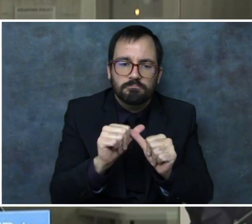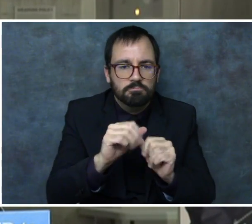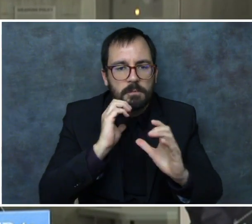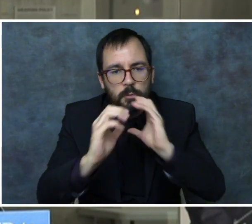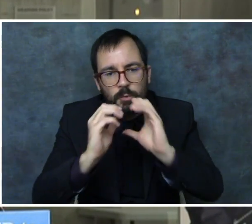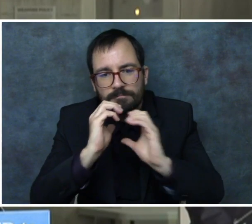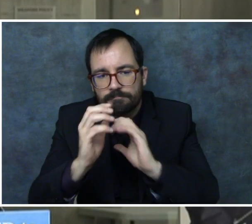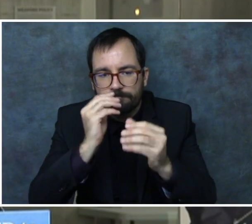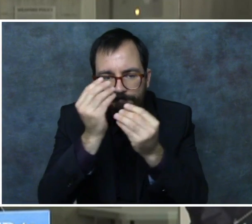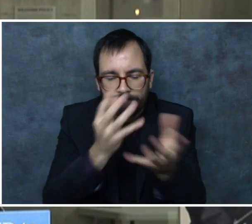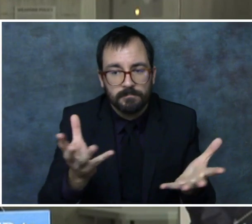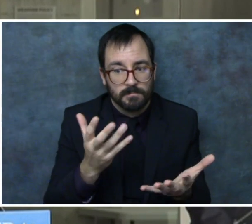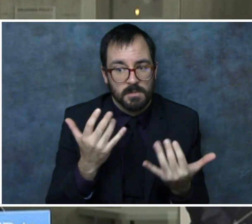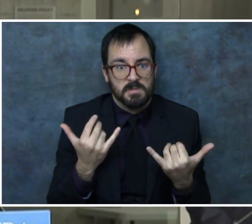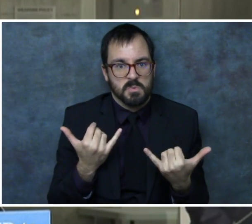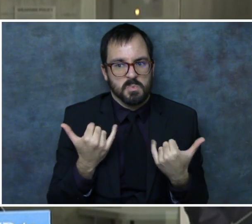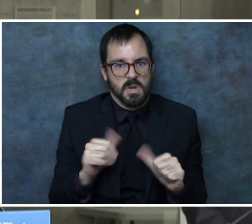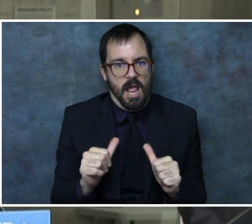I'll come back in 1 second.